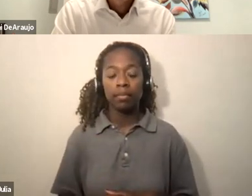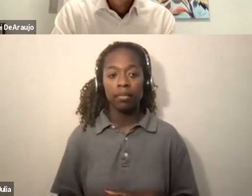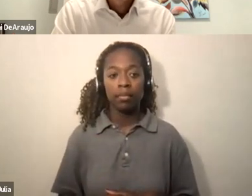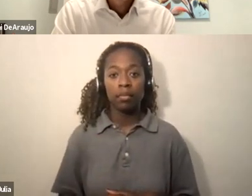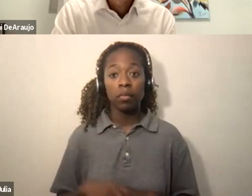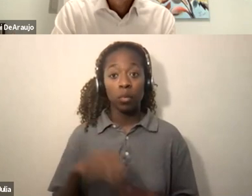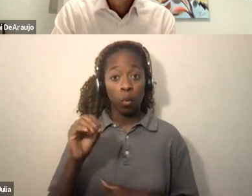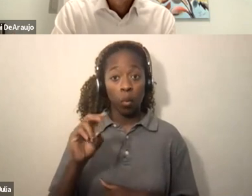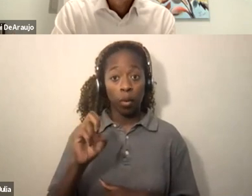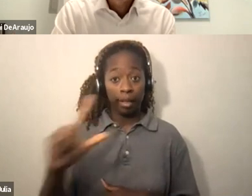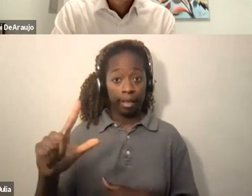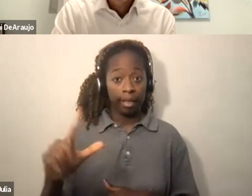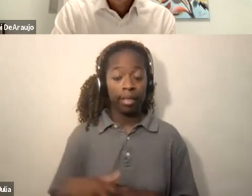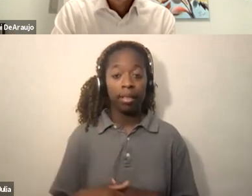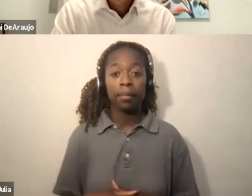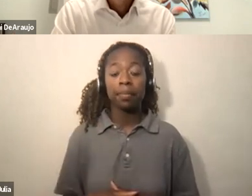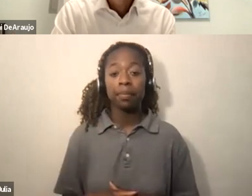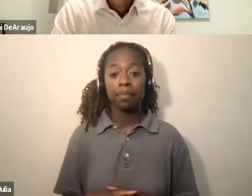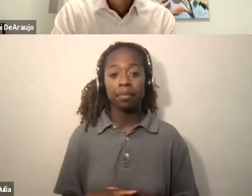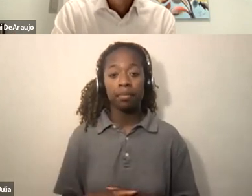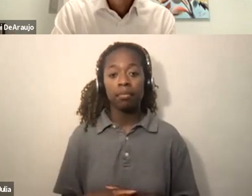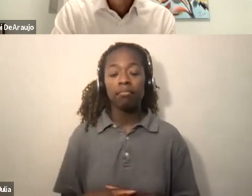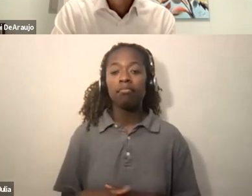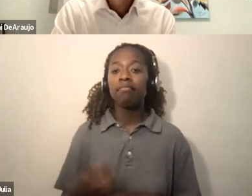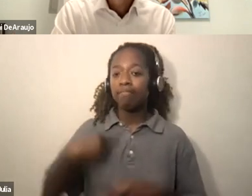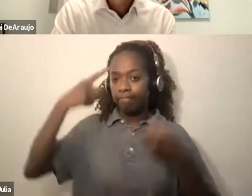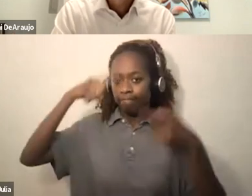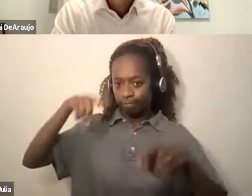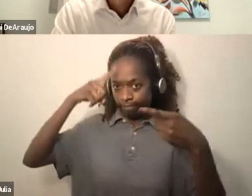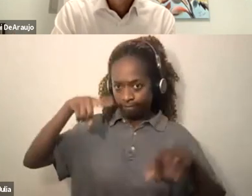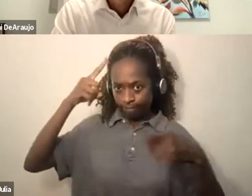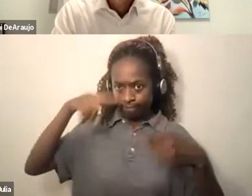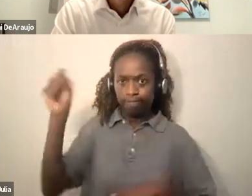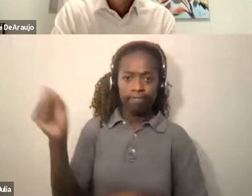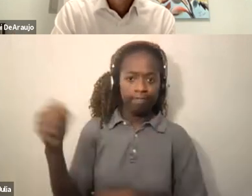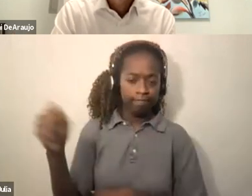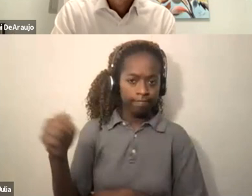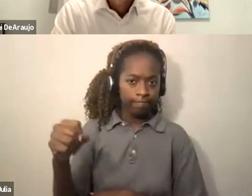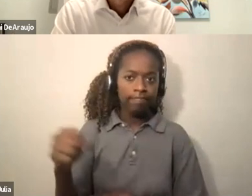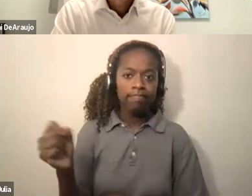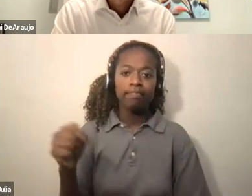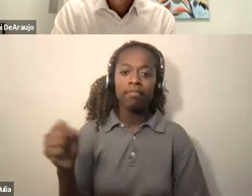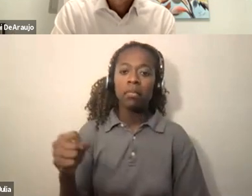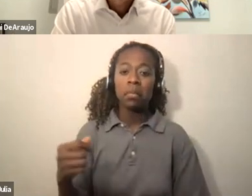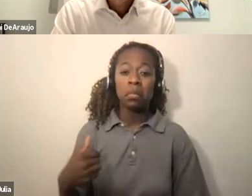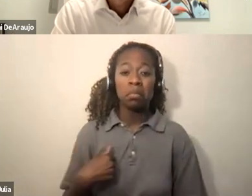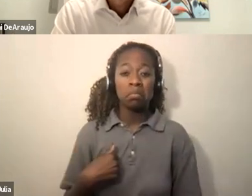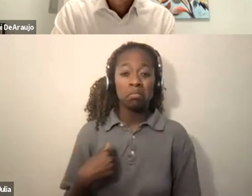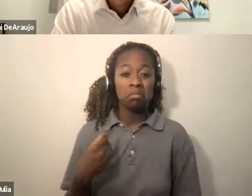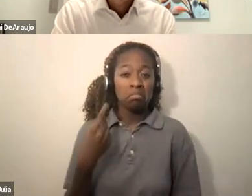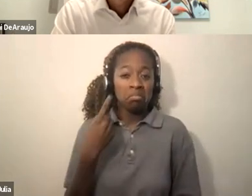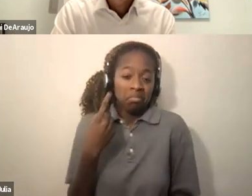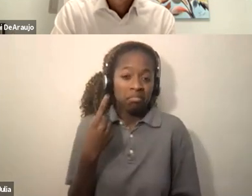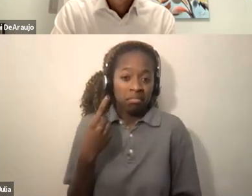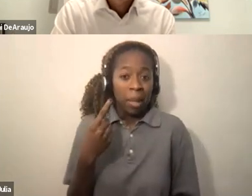mr o'neill i echo mr diarruzio's comments i'm i'm not quite sure if it's necessary since at this point is